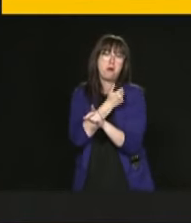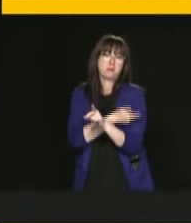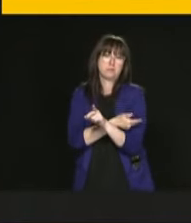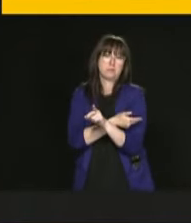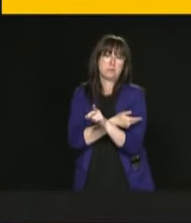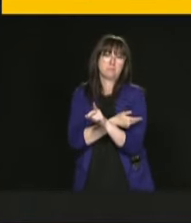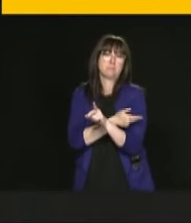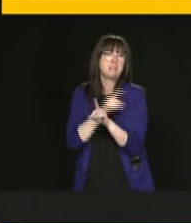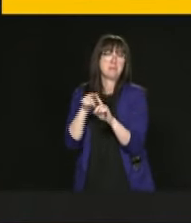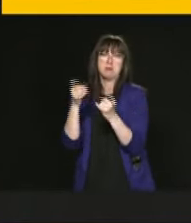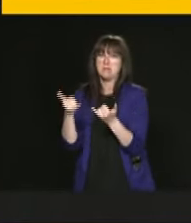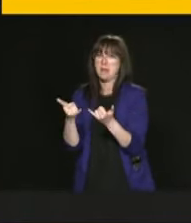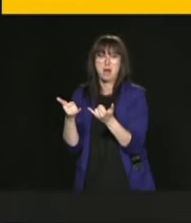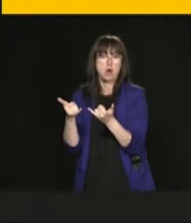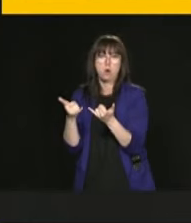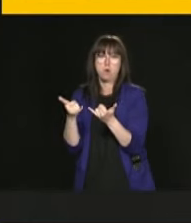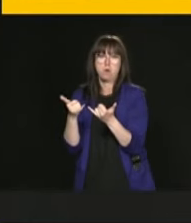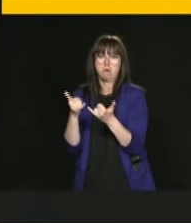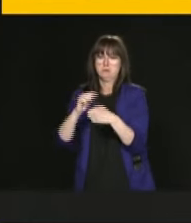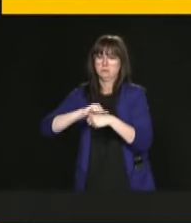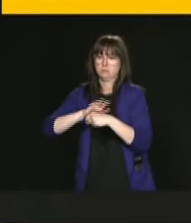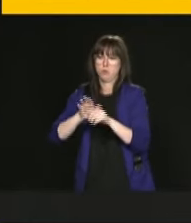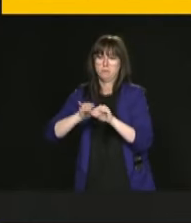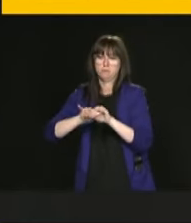outbreaks is that it's not a good idea to transfer them